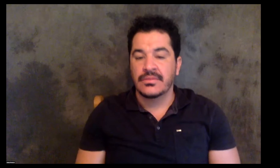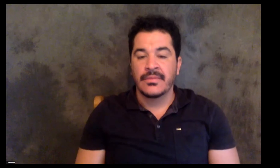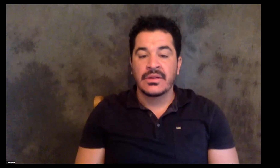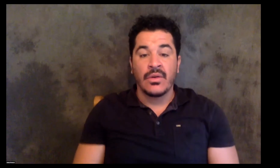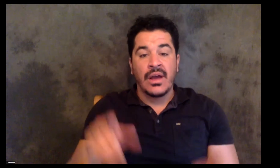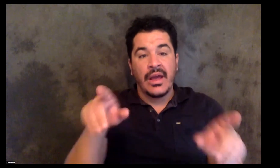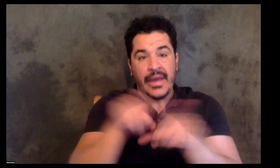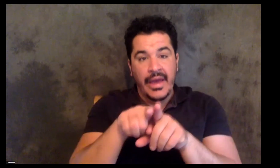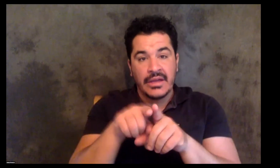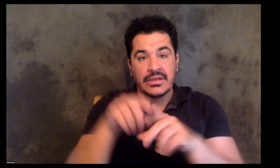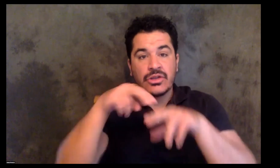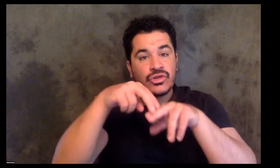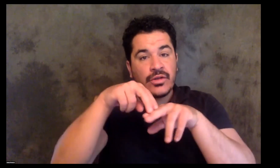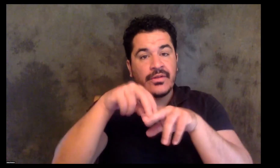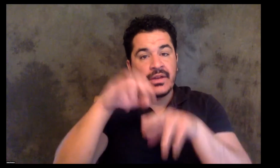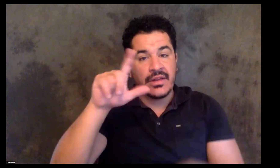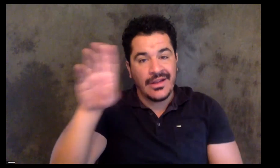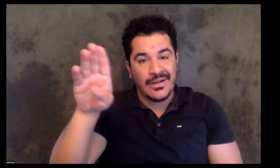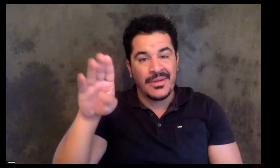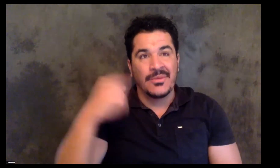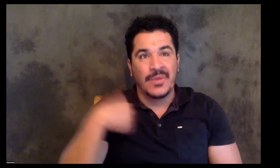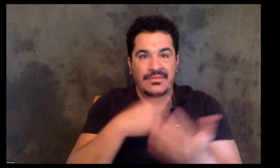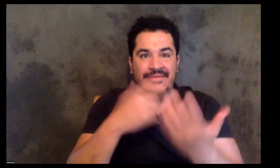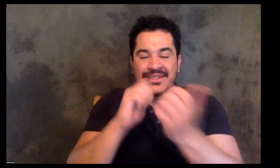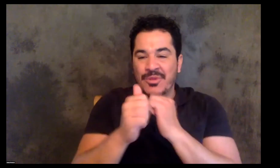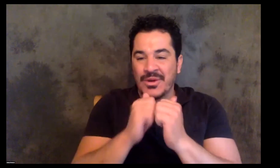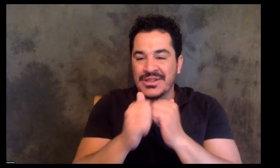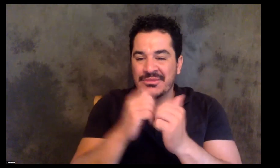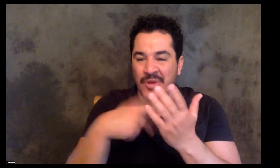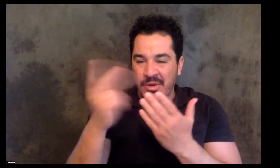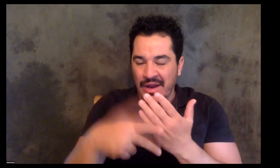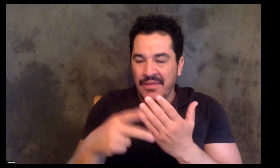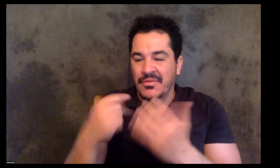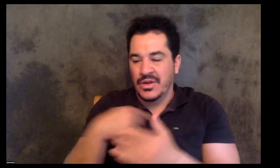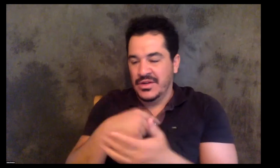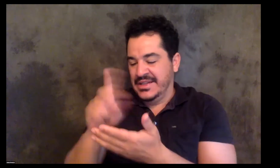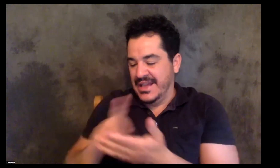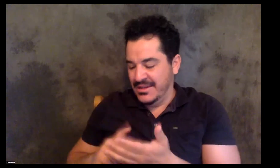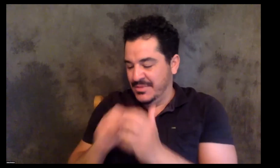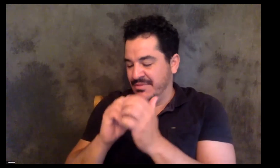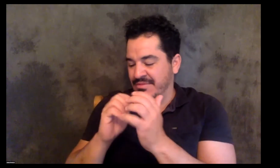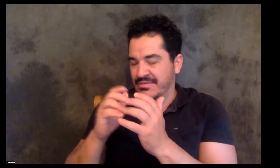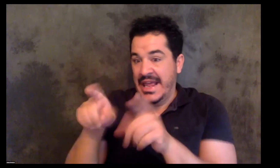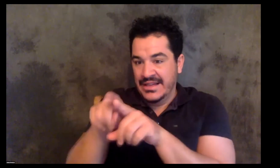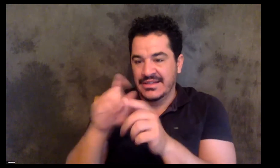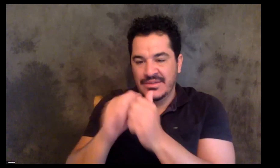that's designed to deliver a sports program, how can we meet the mental health and the psychosocial needs of these young people?